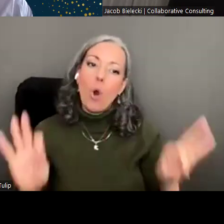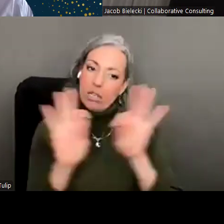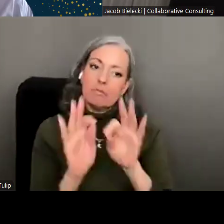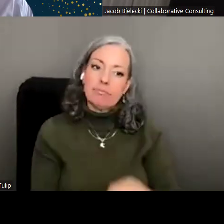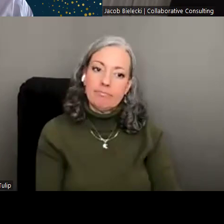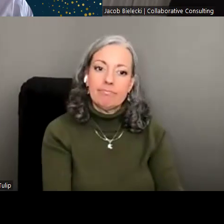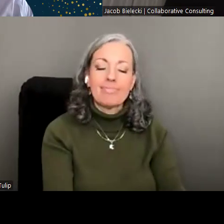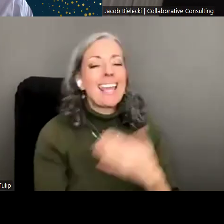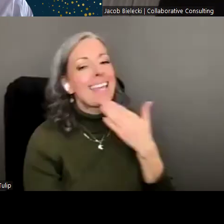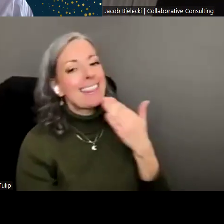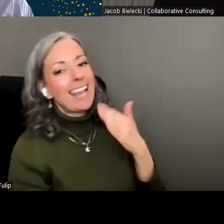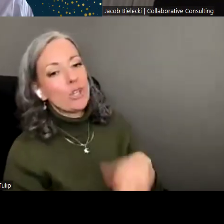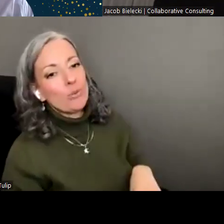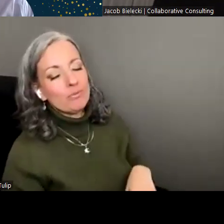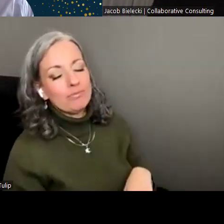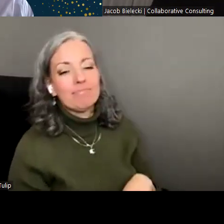Thank you so much.